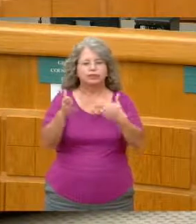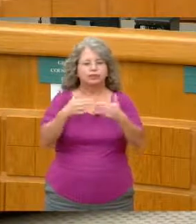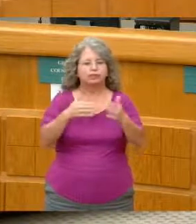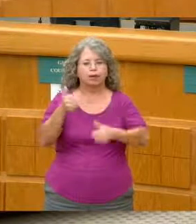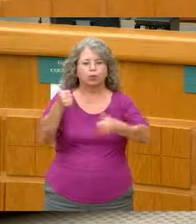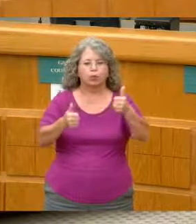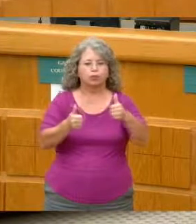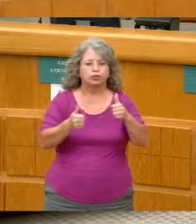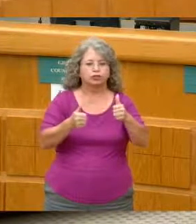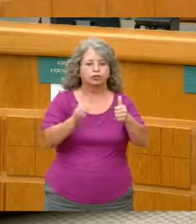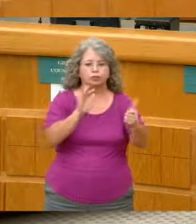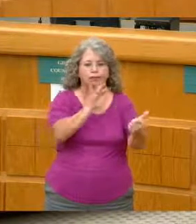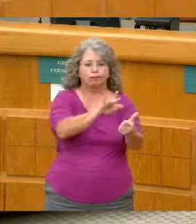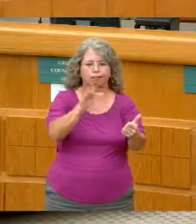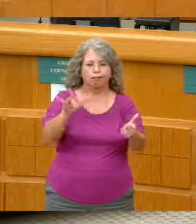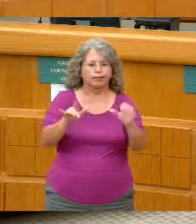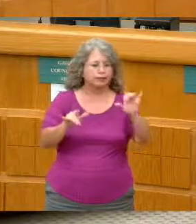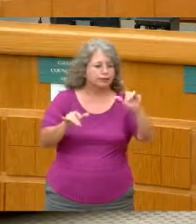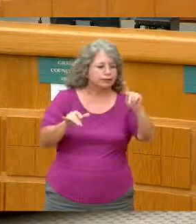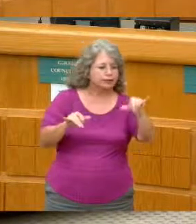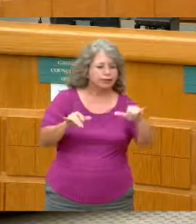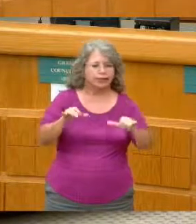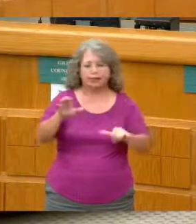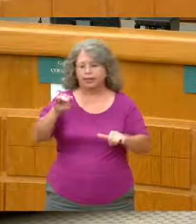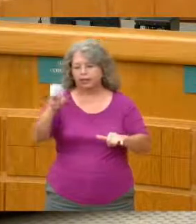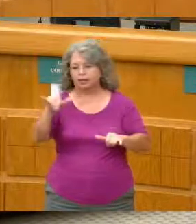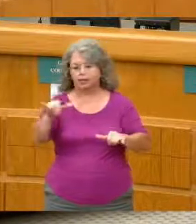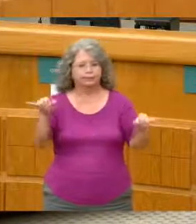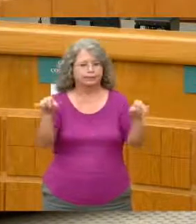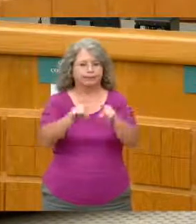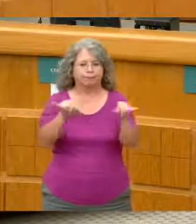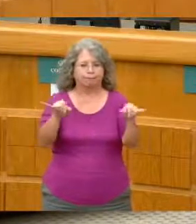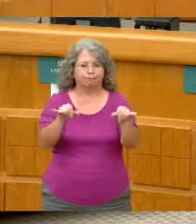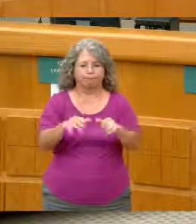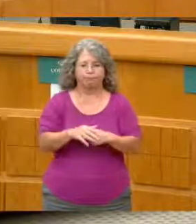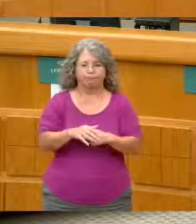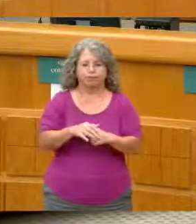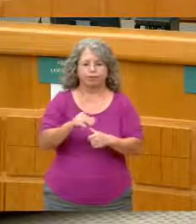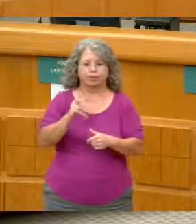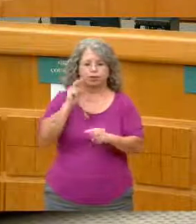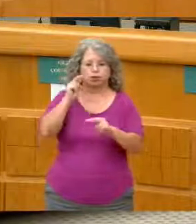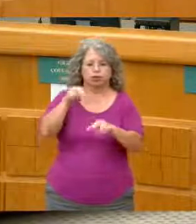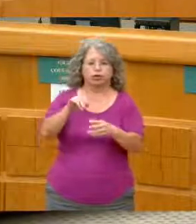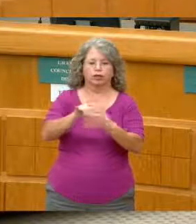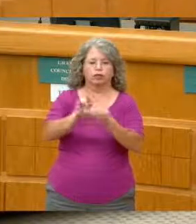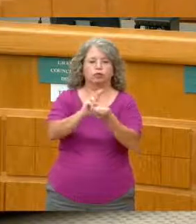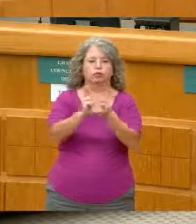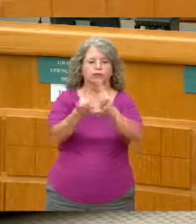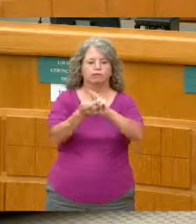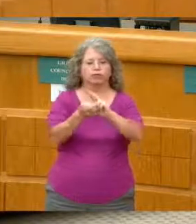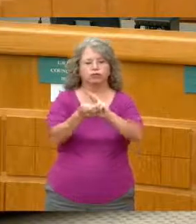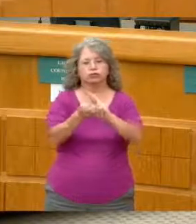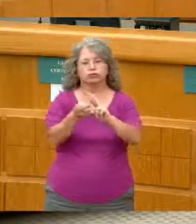same exact service. It doesn't matter which one you go to. But again, please